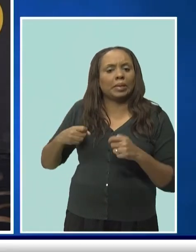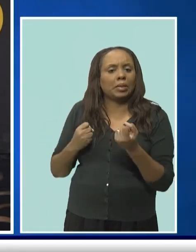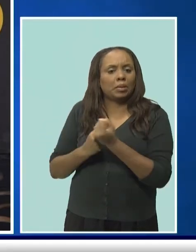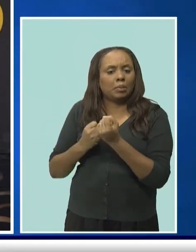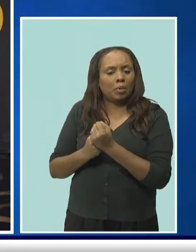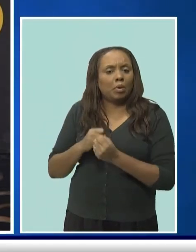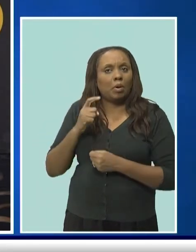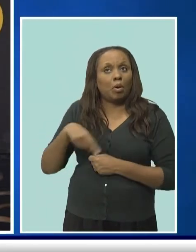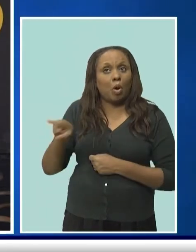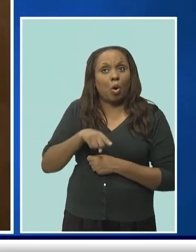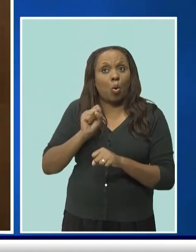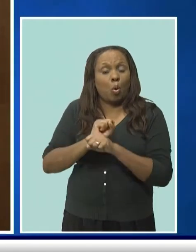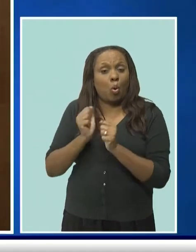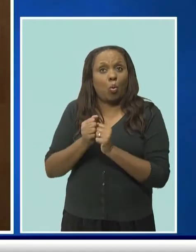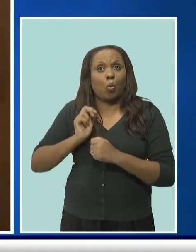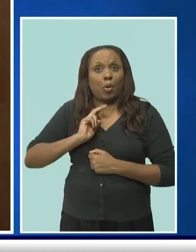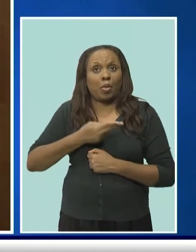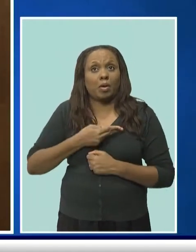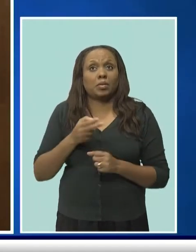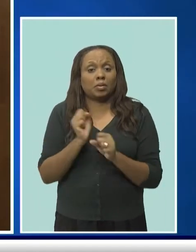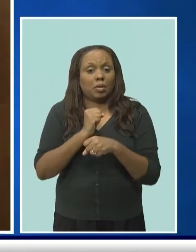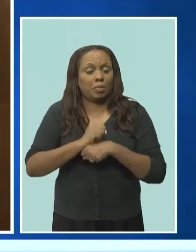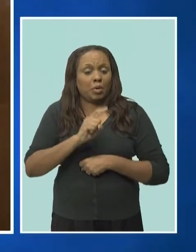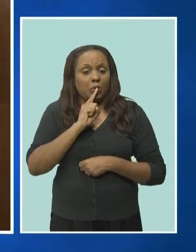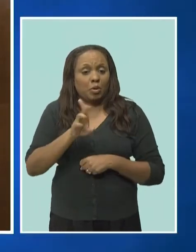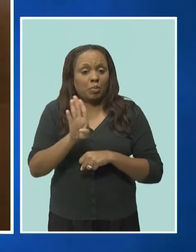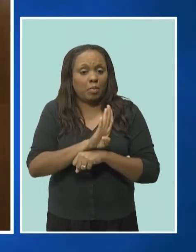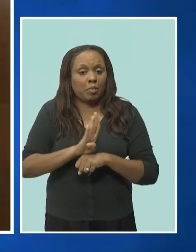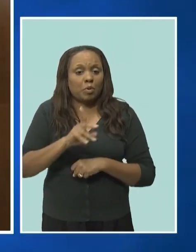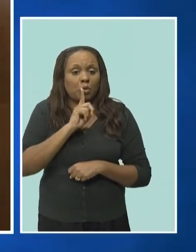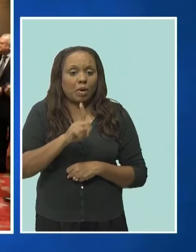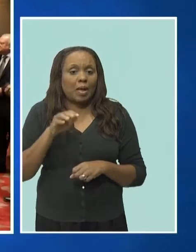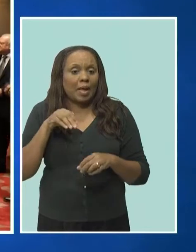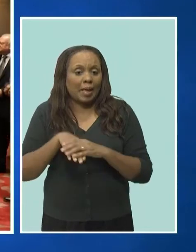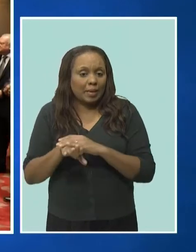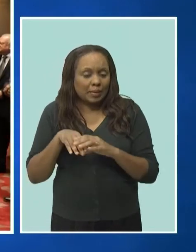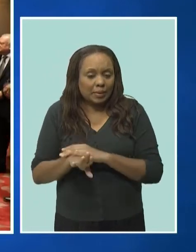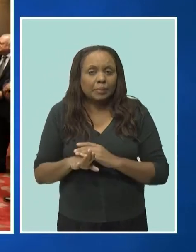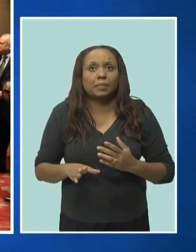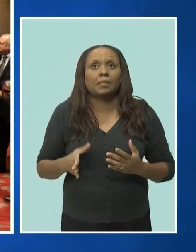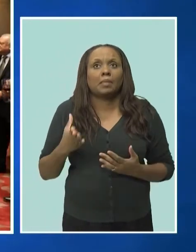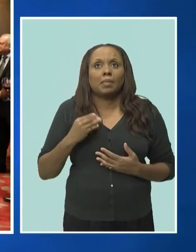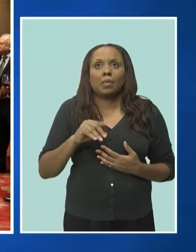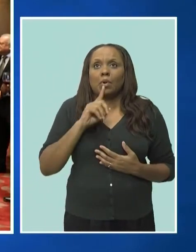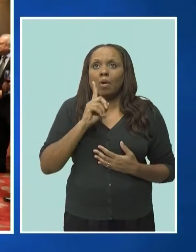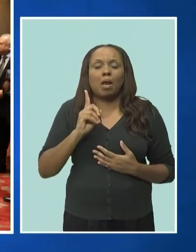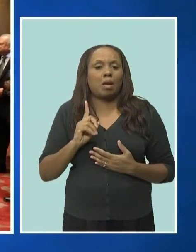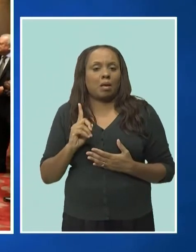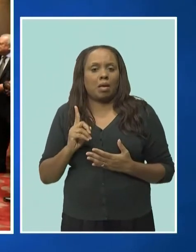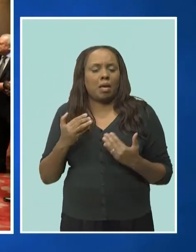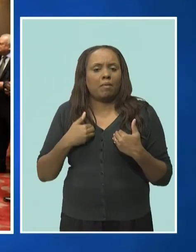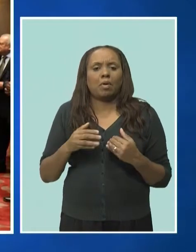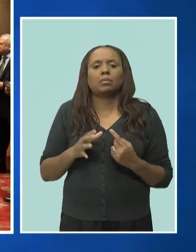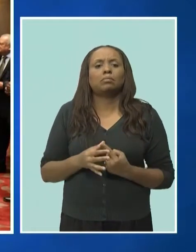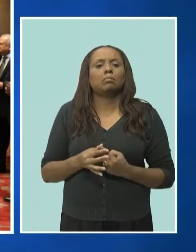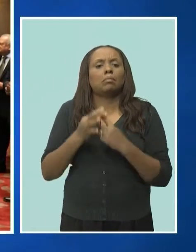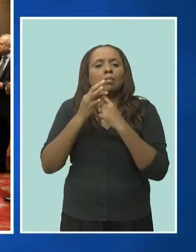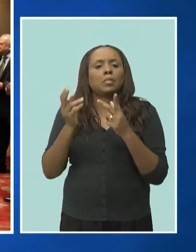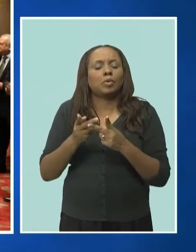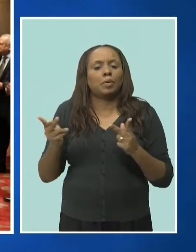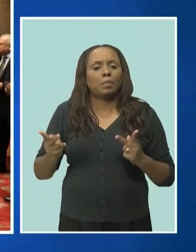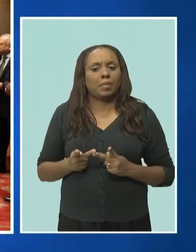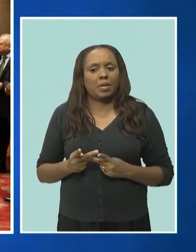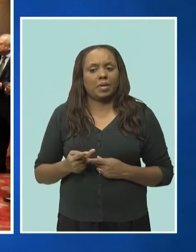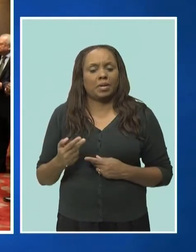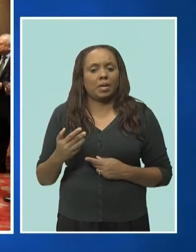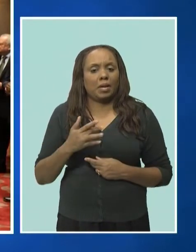to ensure that Barbados is not only accessible, but it has remained top of mind and occupies a special place in the hearts